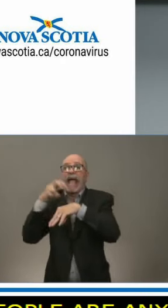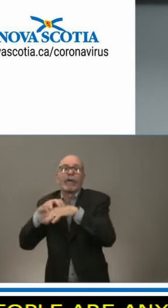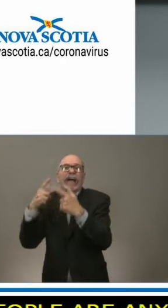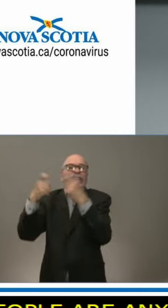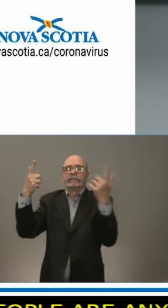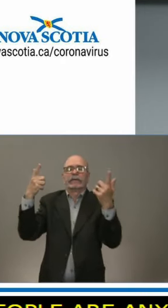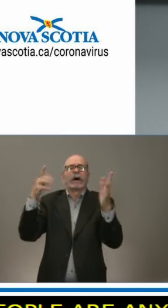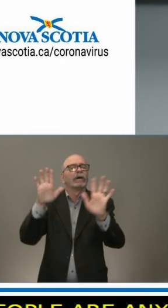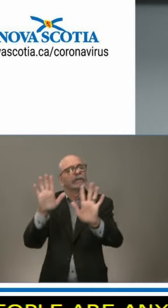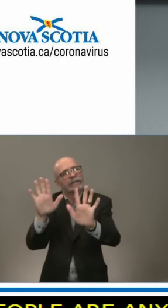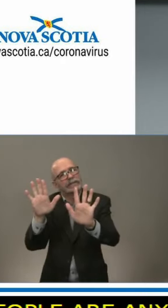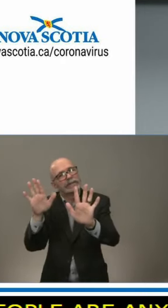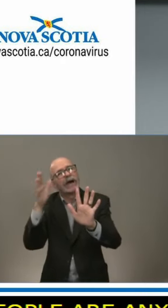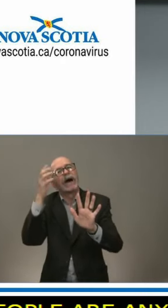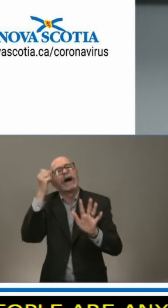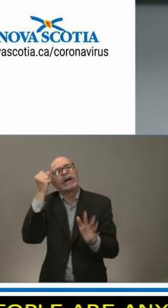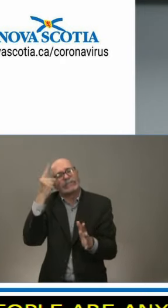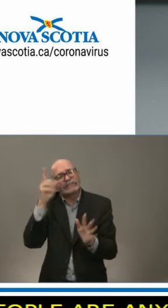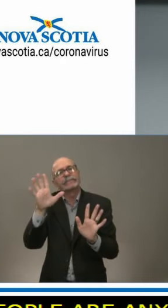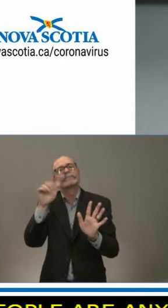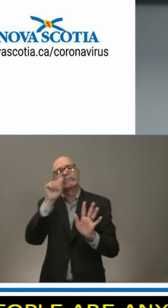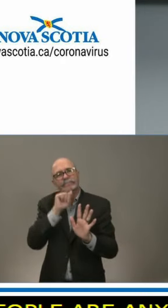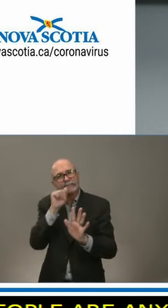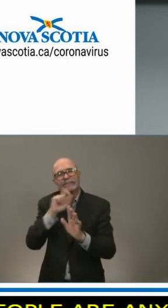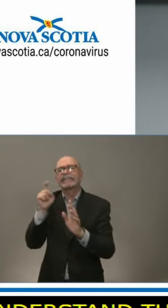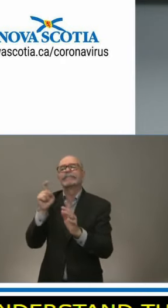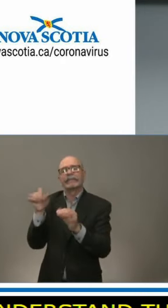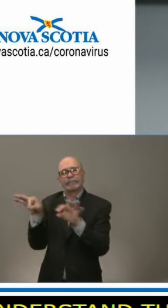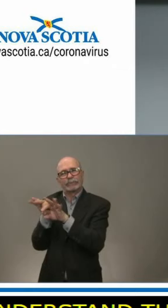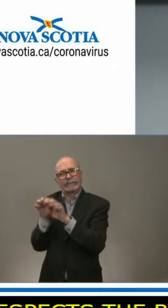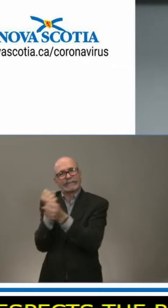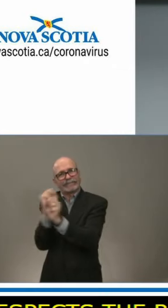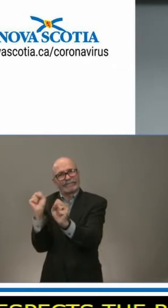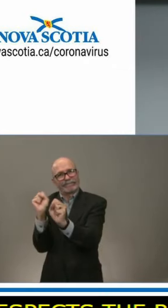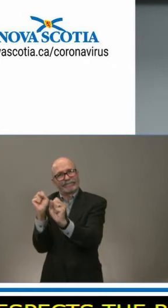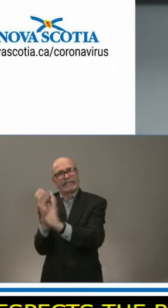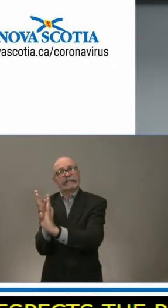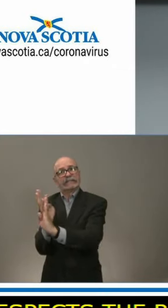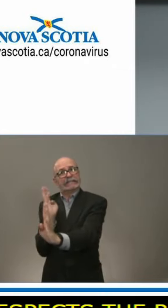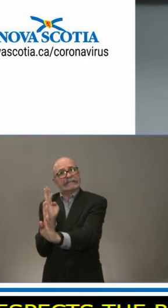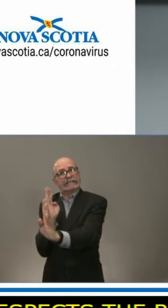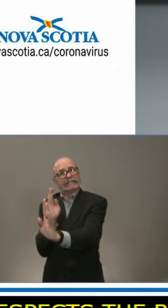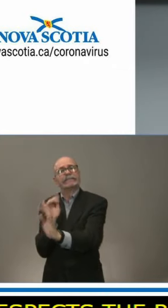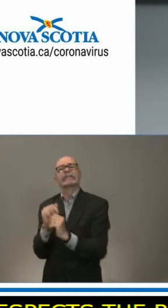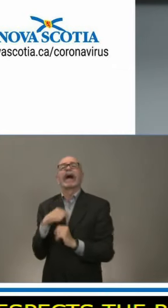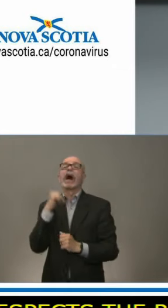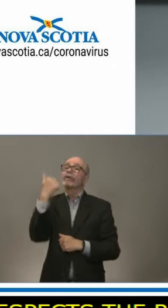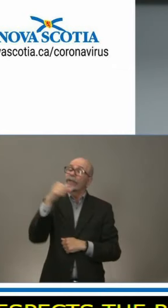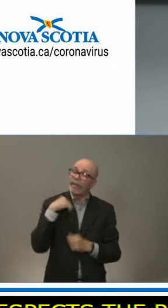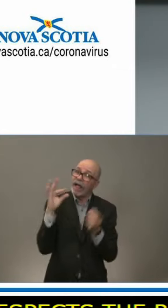distancing and numbers. I talked the other day about responsible shopping.